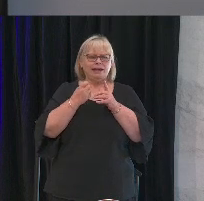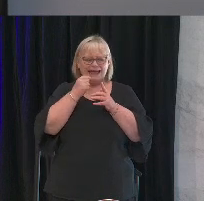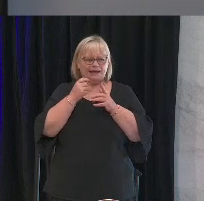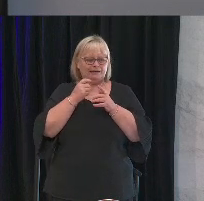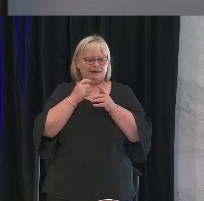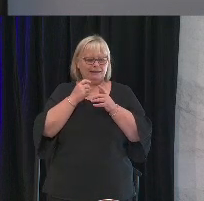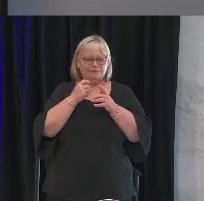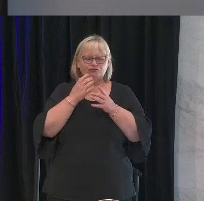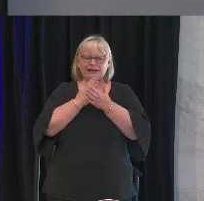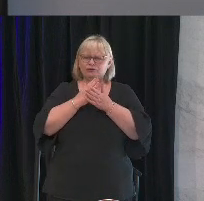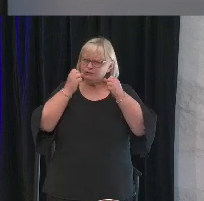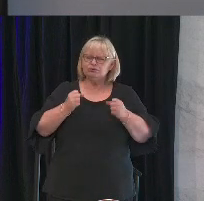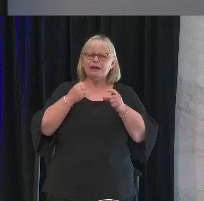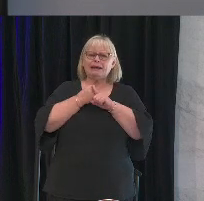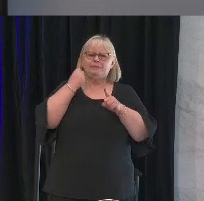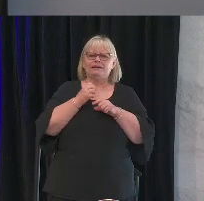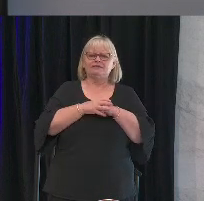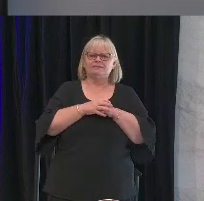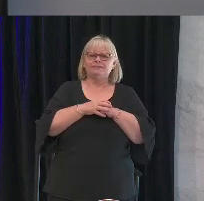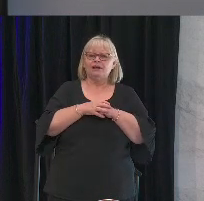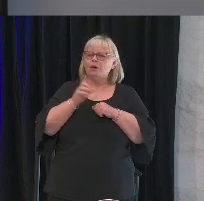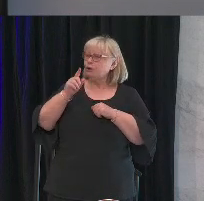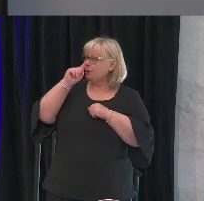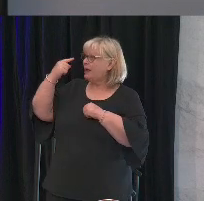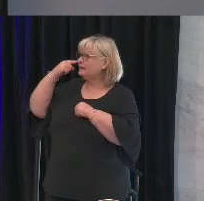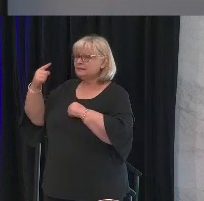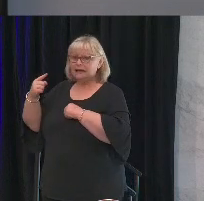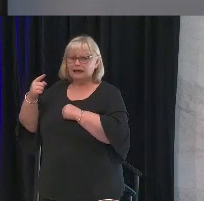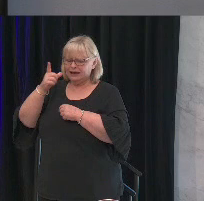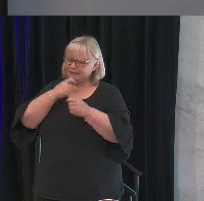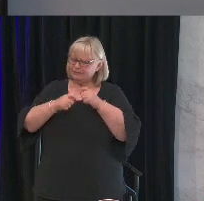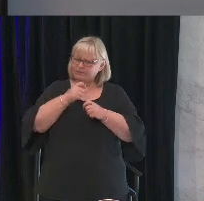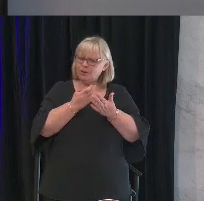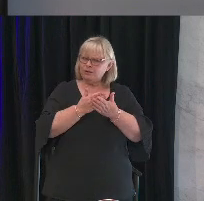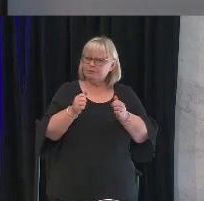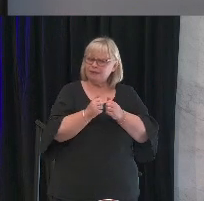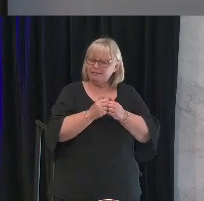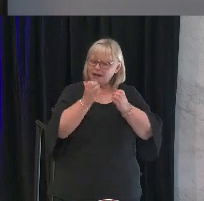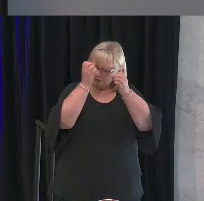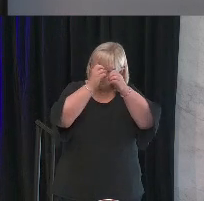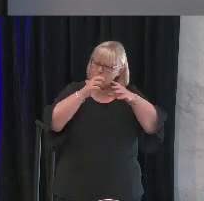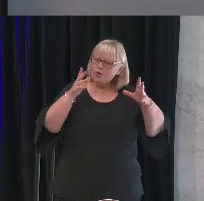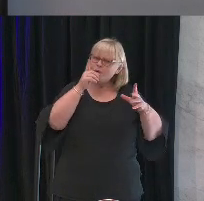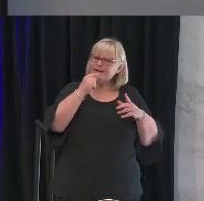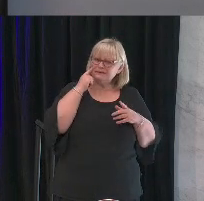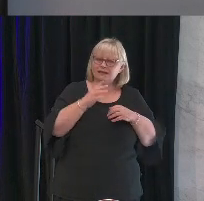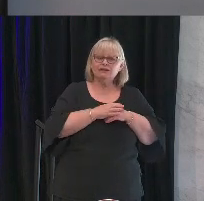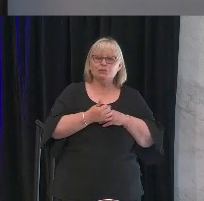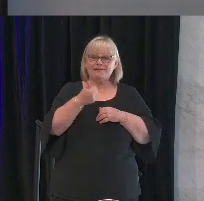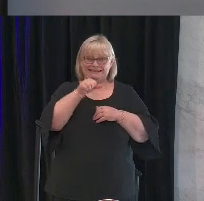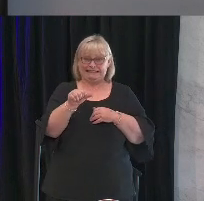human. It can help visualise the intangible, and that's really saying something. Now, 60 entries were considered in this